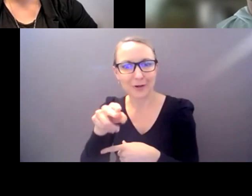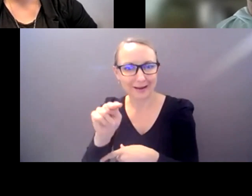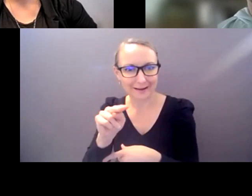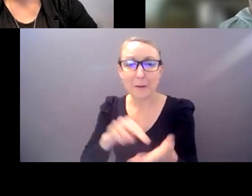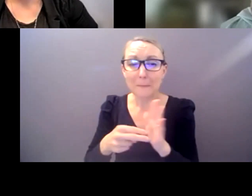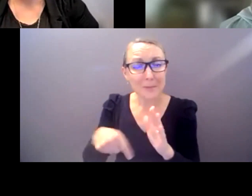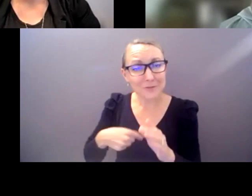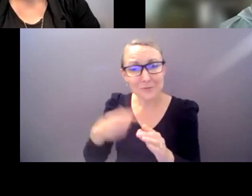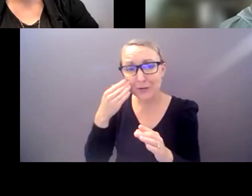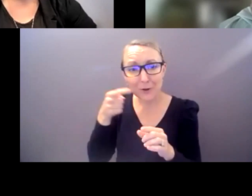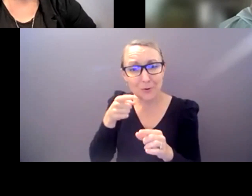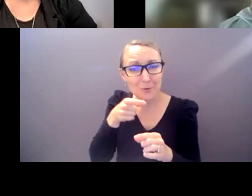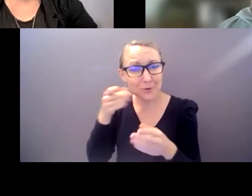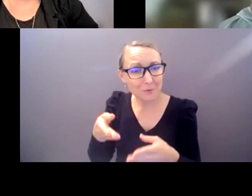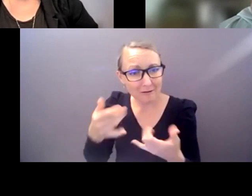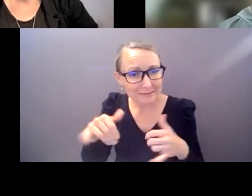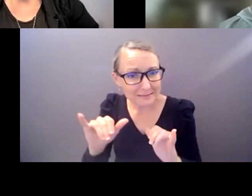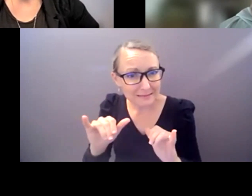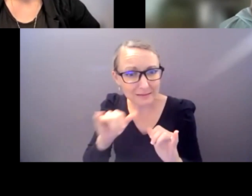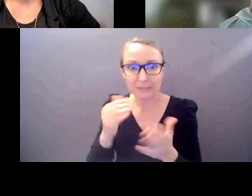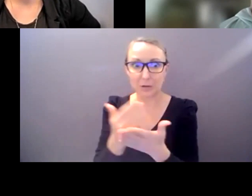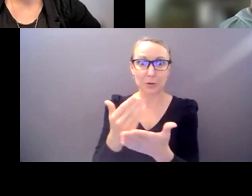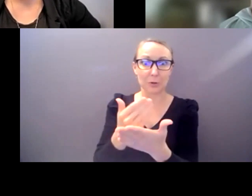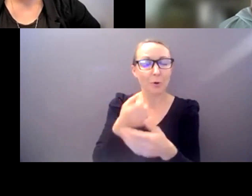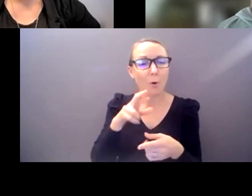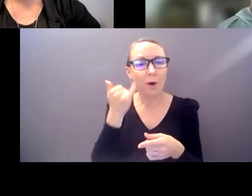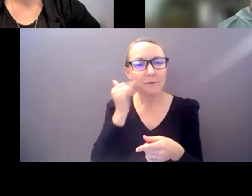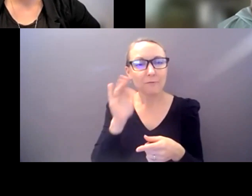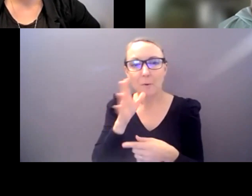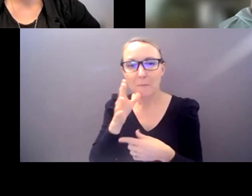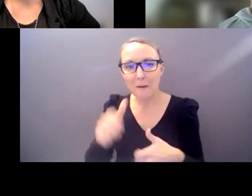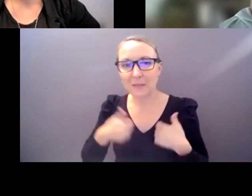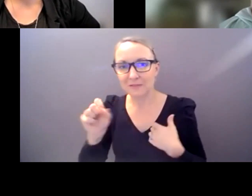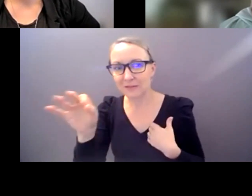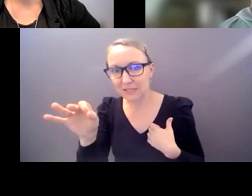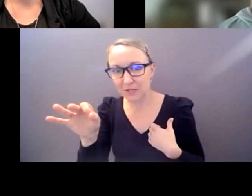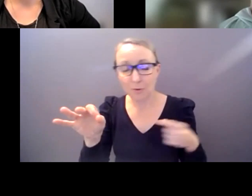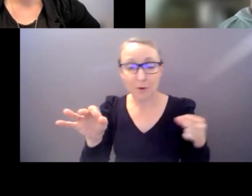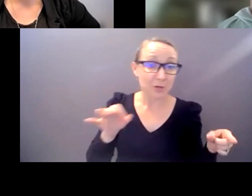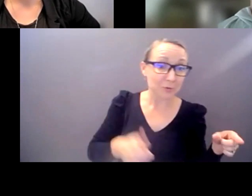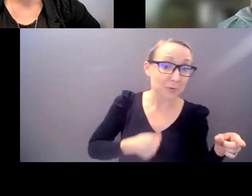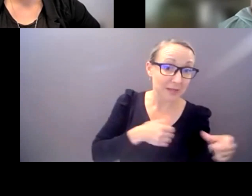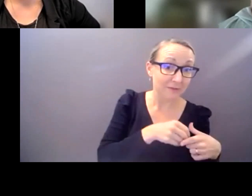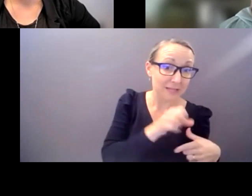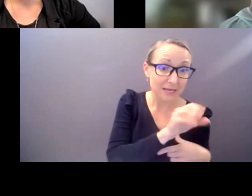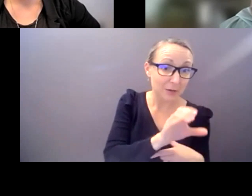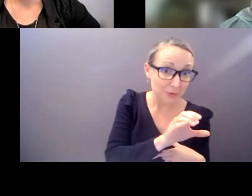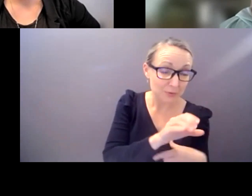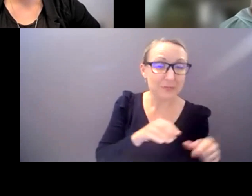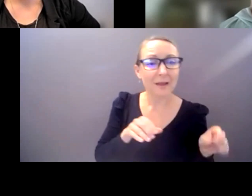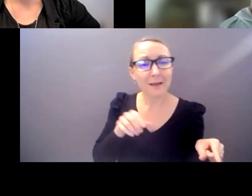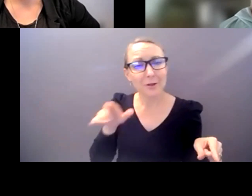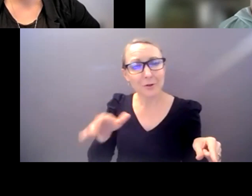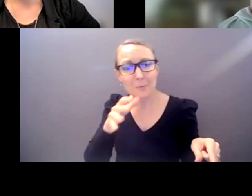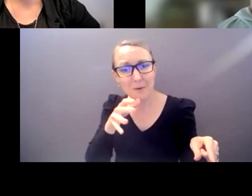not starting over. Or if your mom is in San Francisco and you are in Santa Cruz, your mom can call as a family caregiver with appropriate permission.